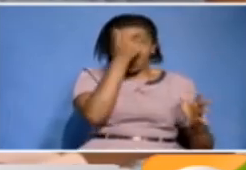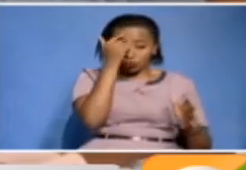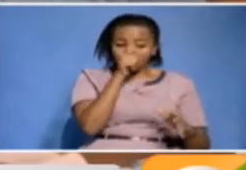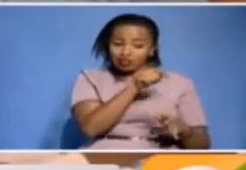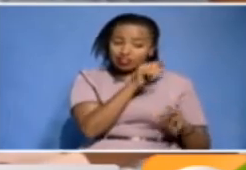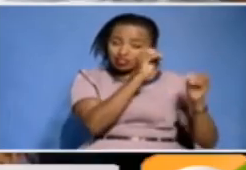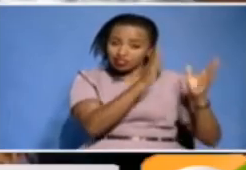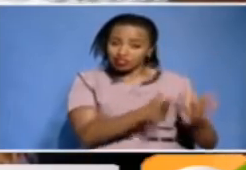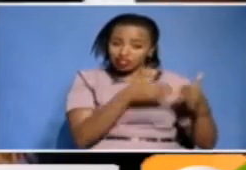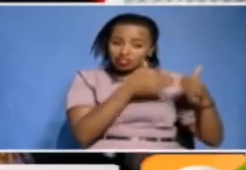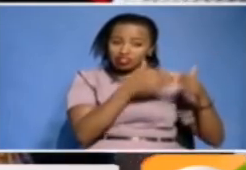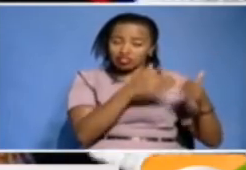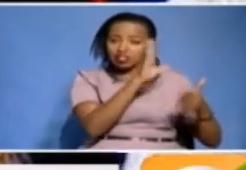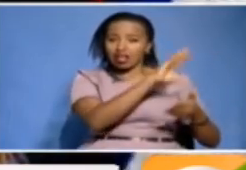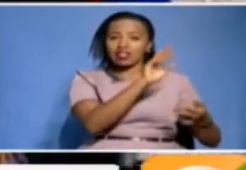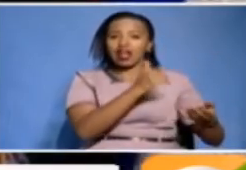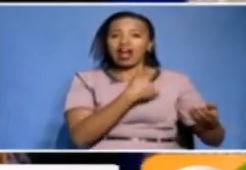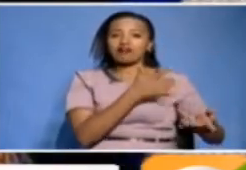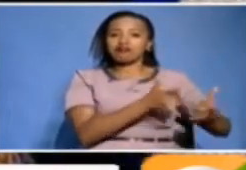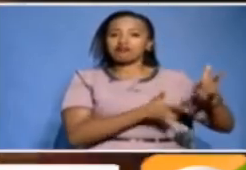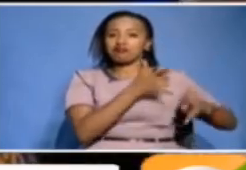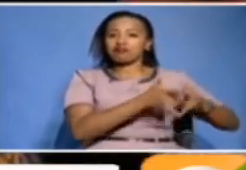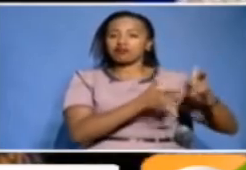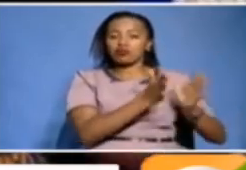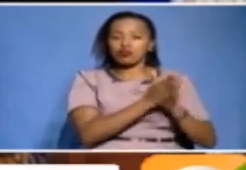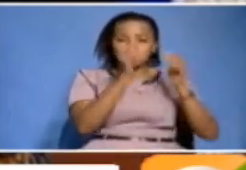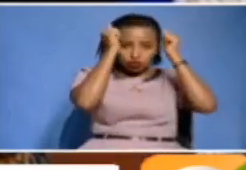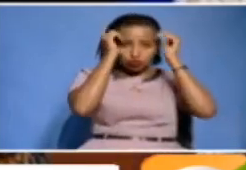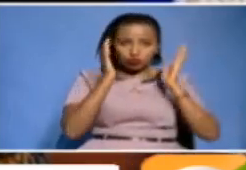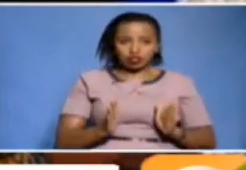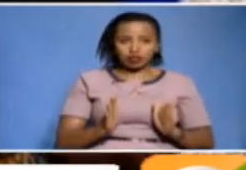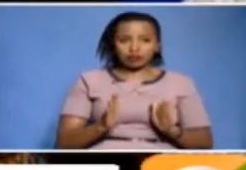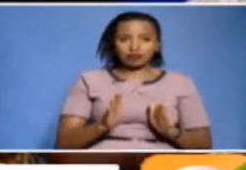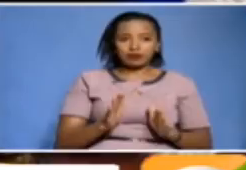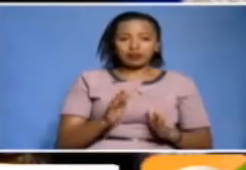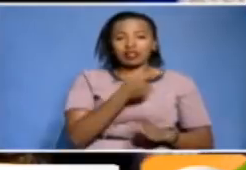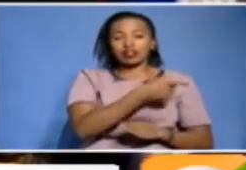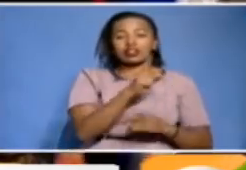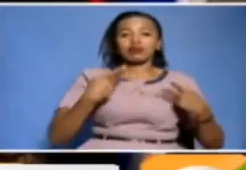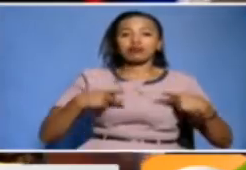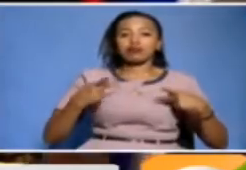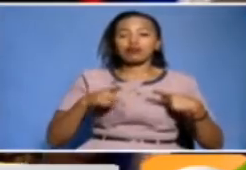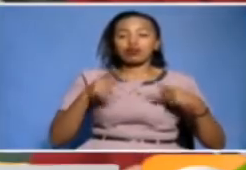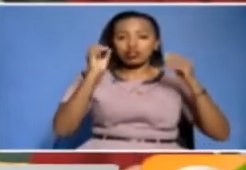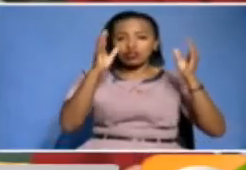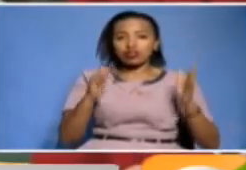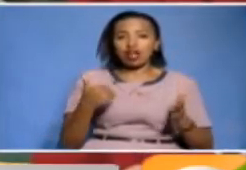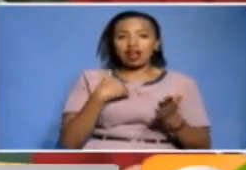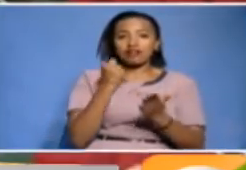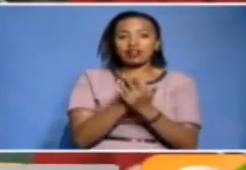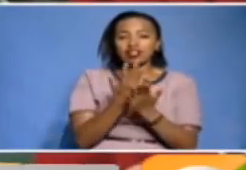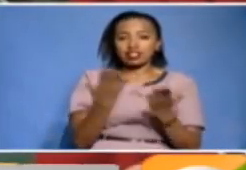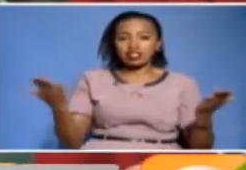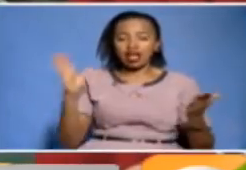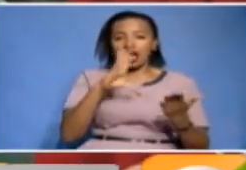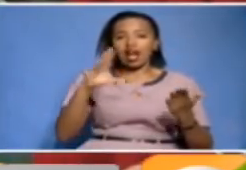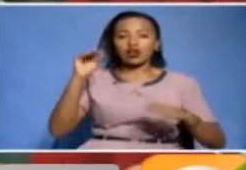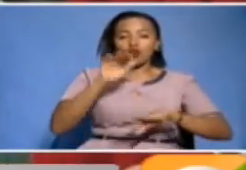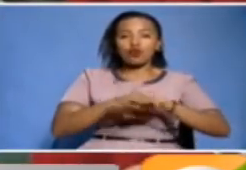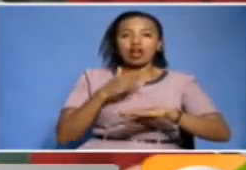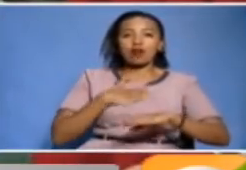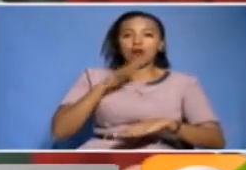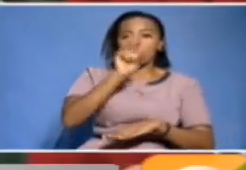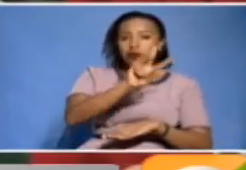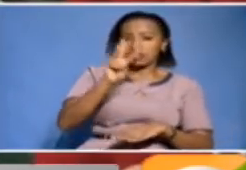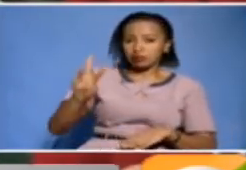wa kimapenzi na wasichana wa shule. These persons have since been gazetted and are on our website.